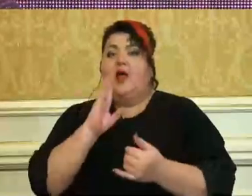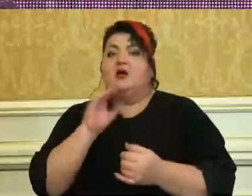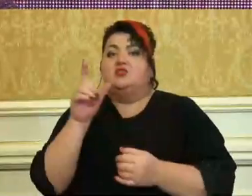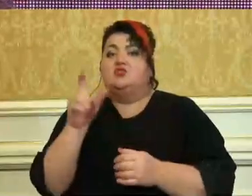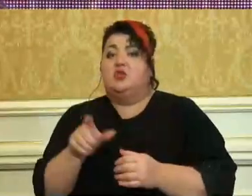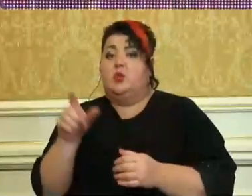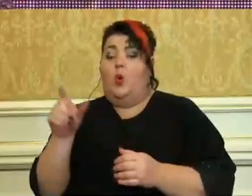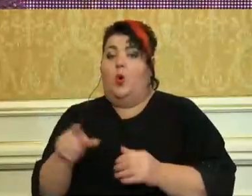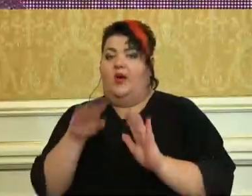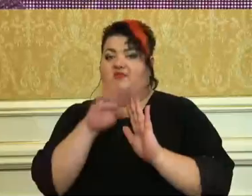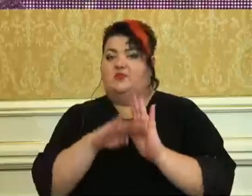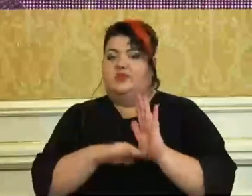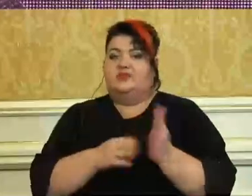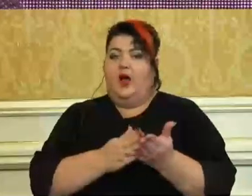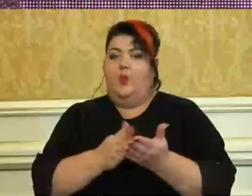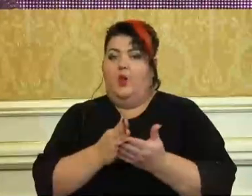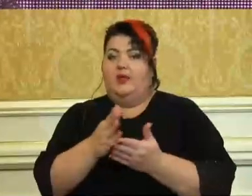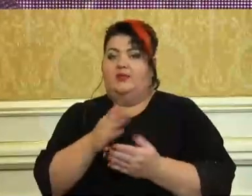very soft in